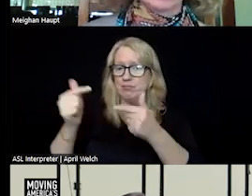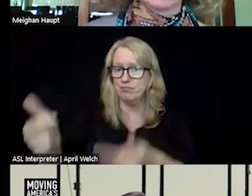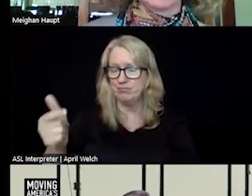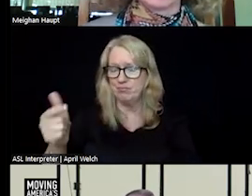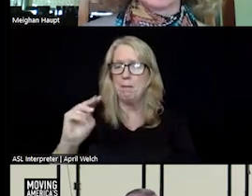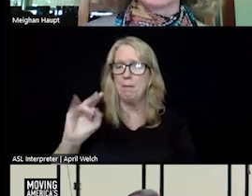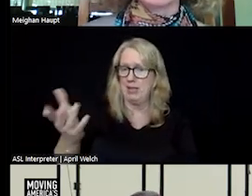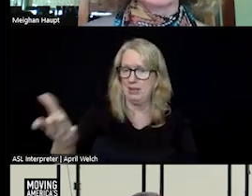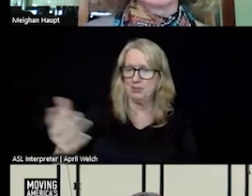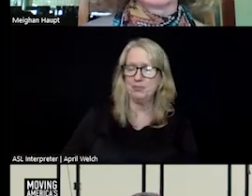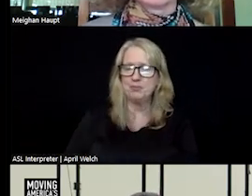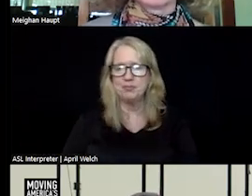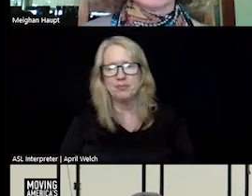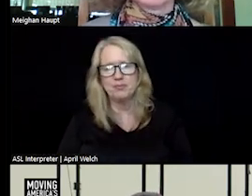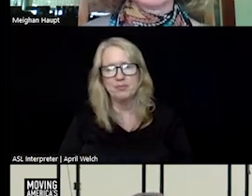it away.